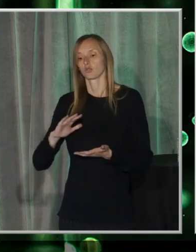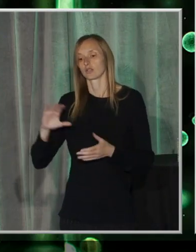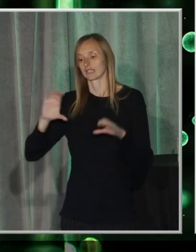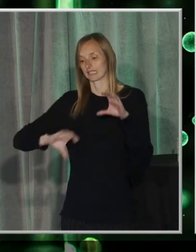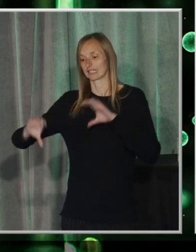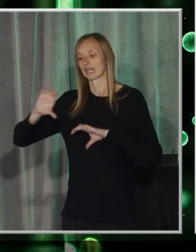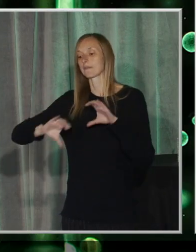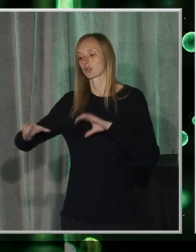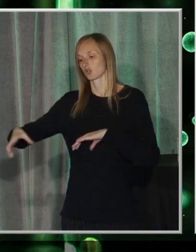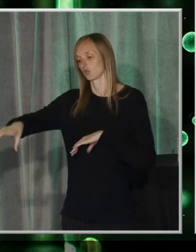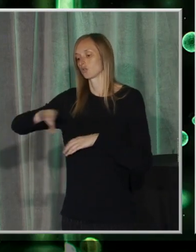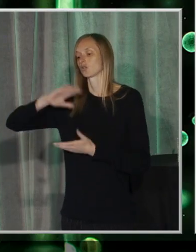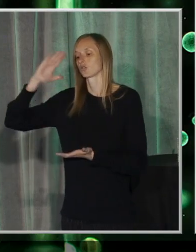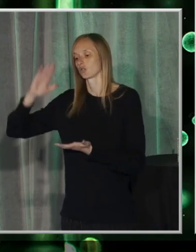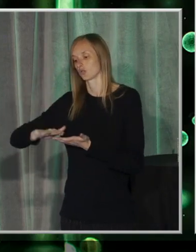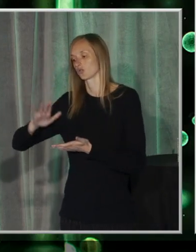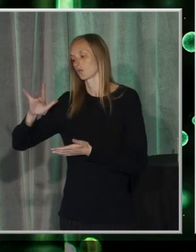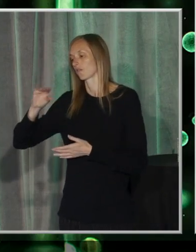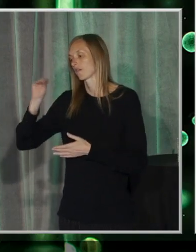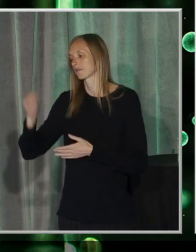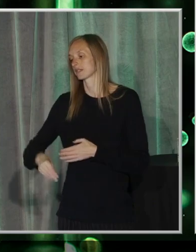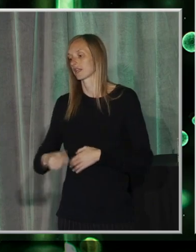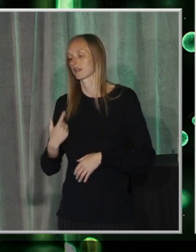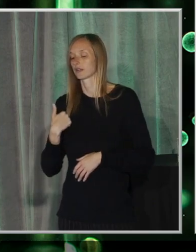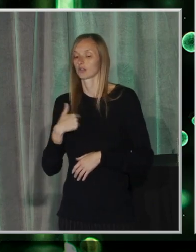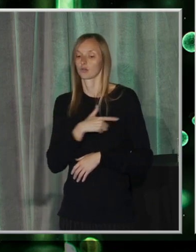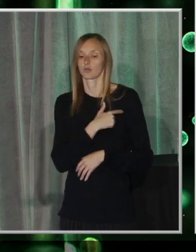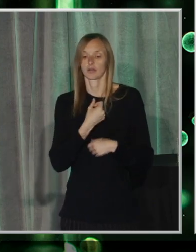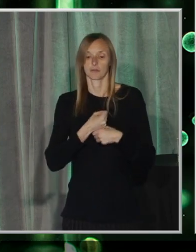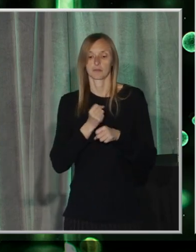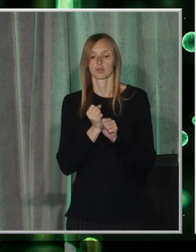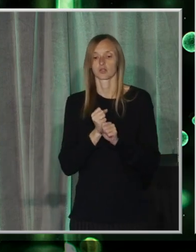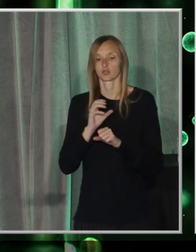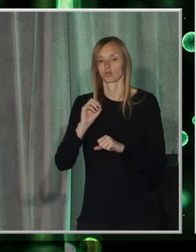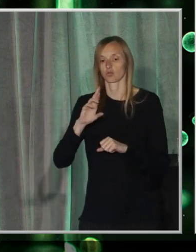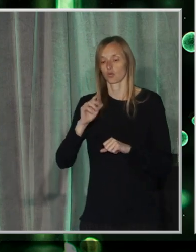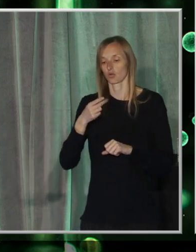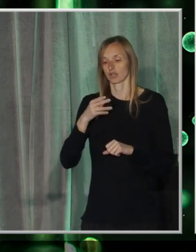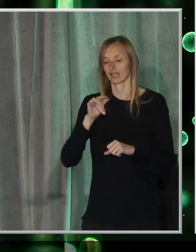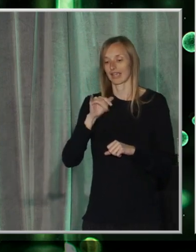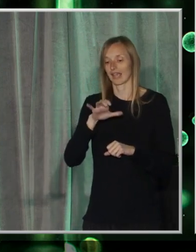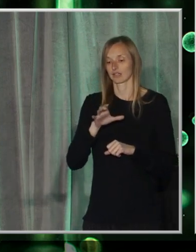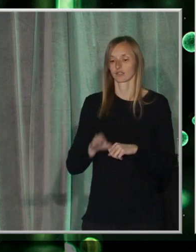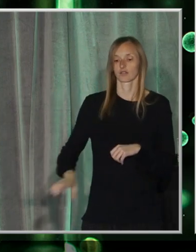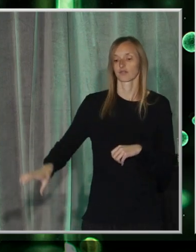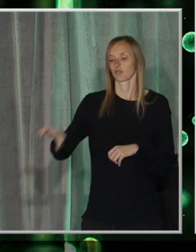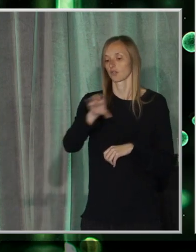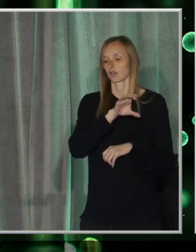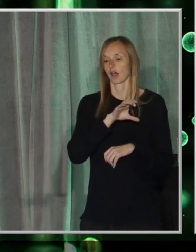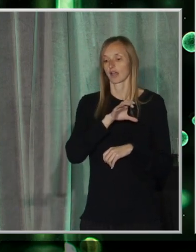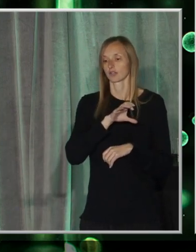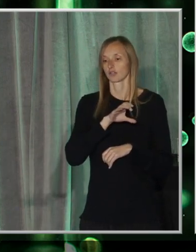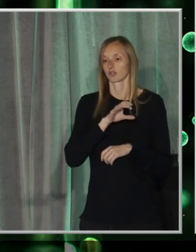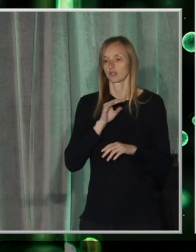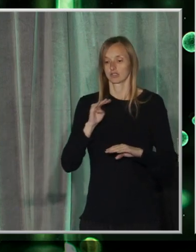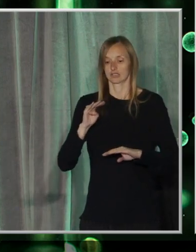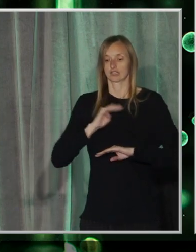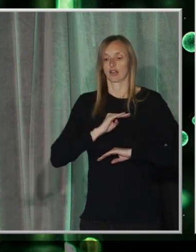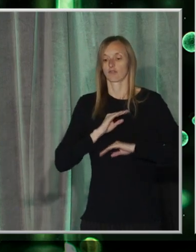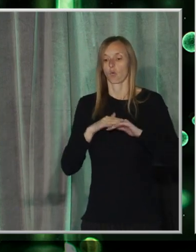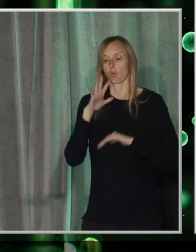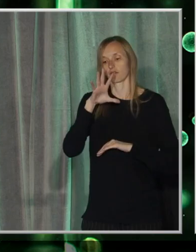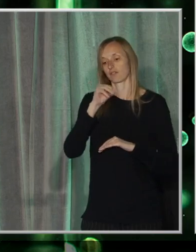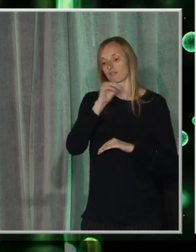by 25%, but we produce the organic fertilizer that satisfy more than 50%